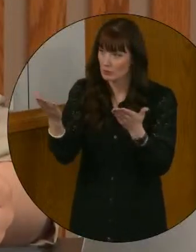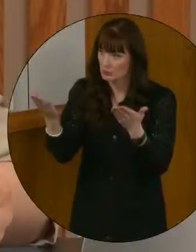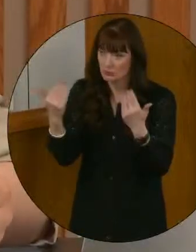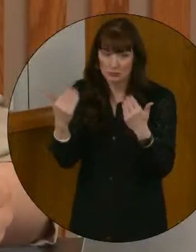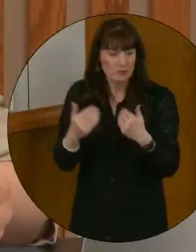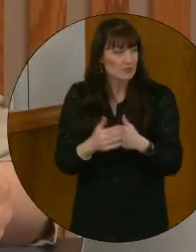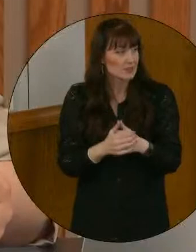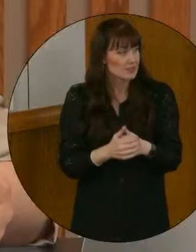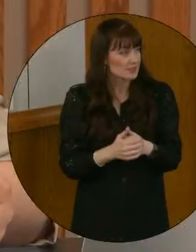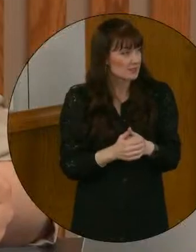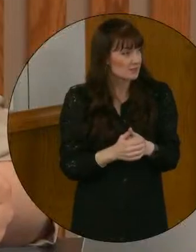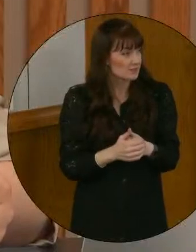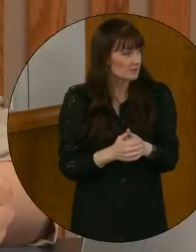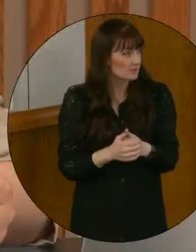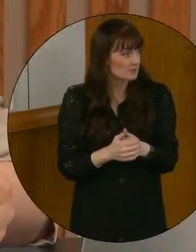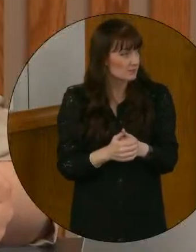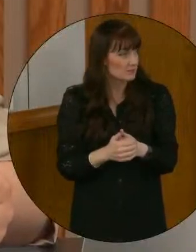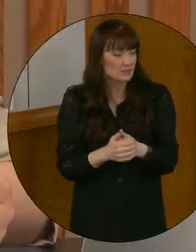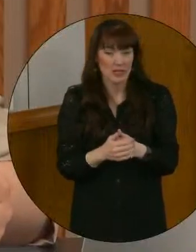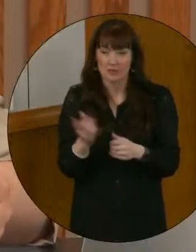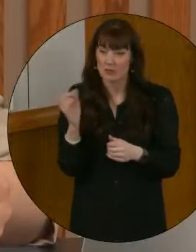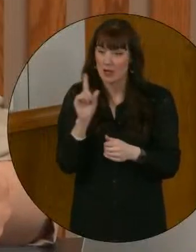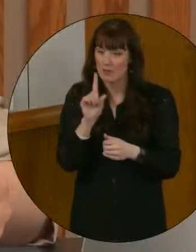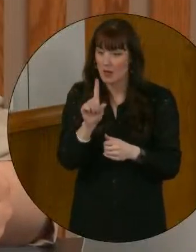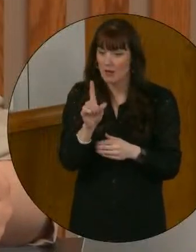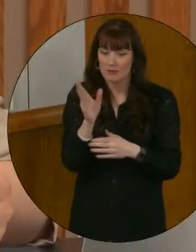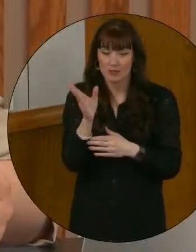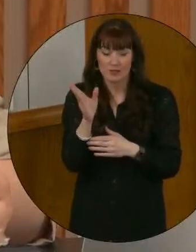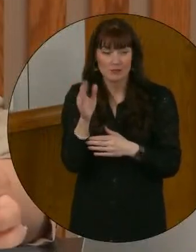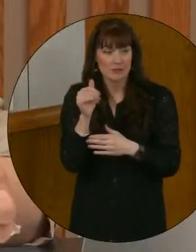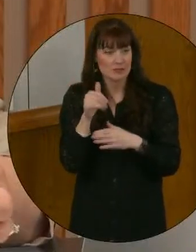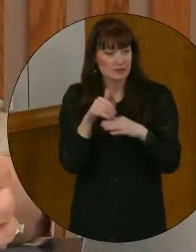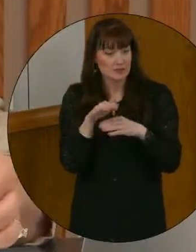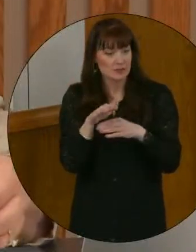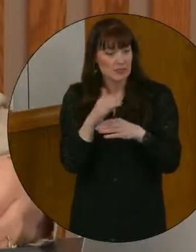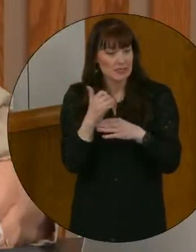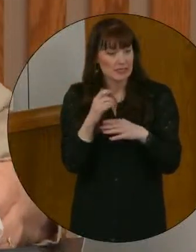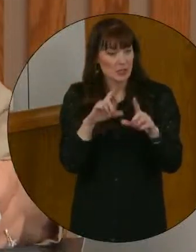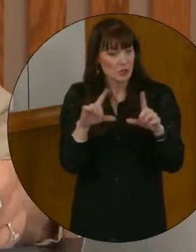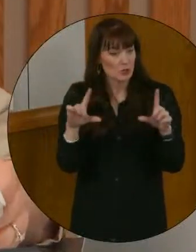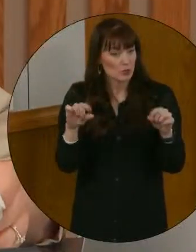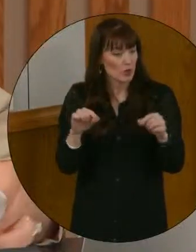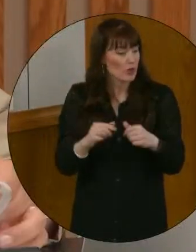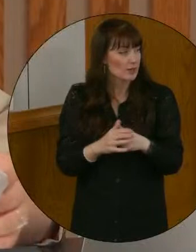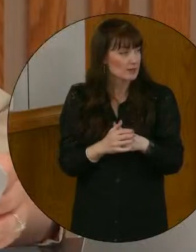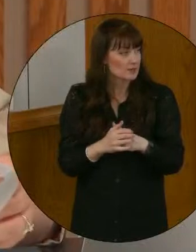to provide public comment, they must submit a yellow public speaker card.